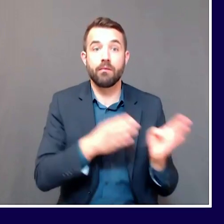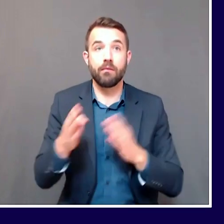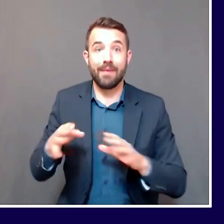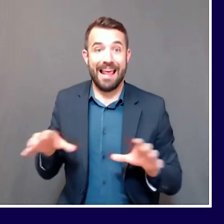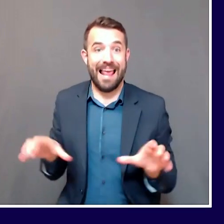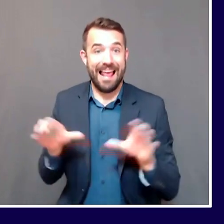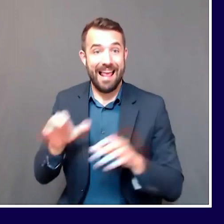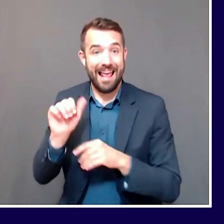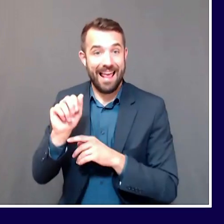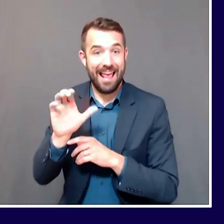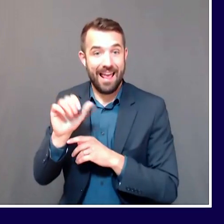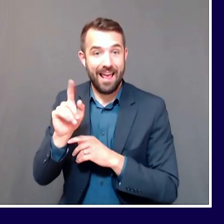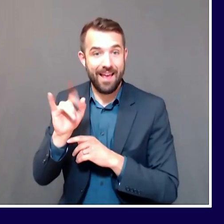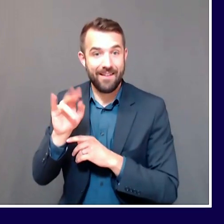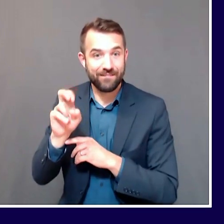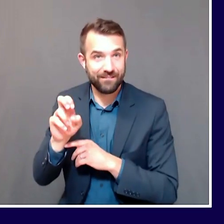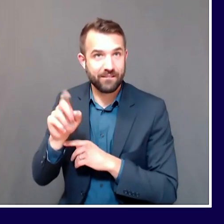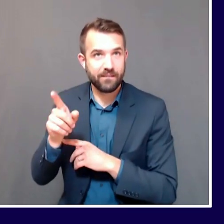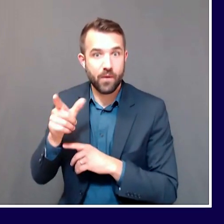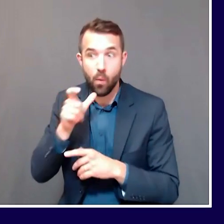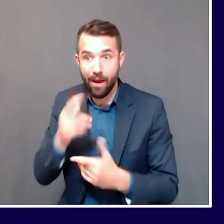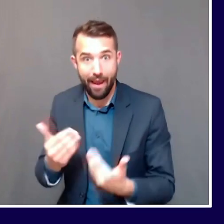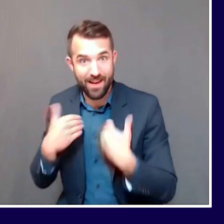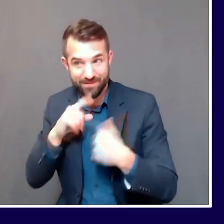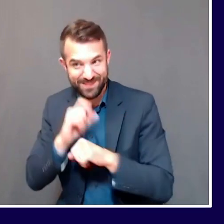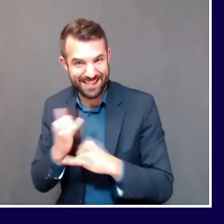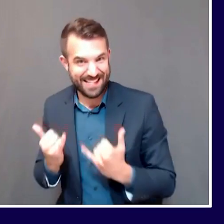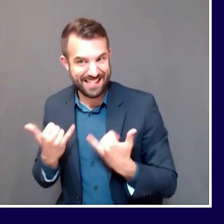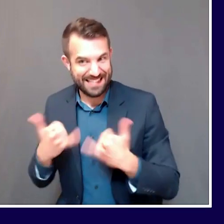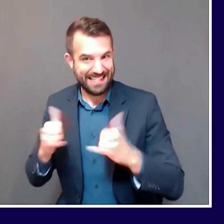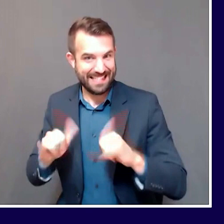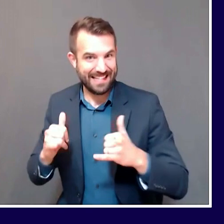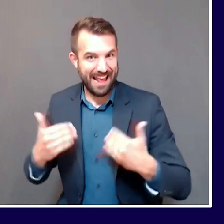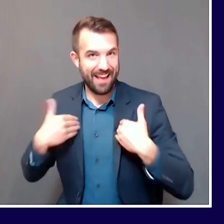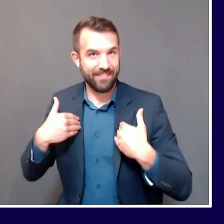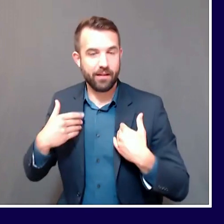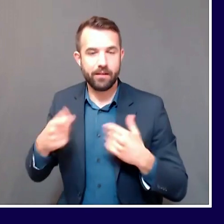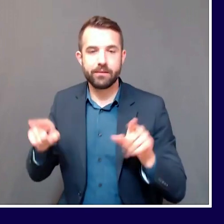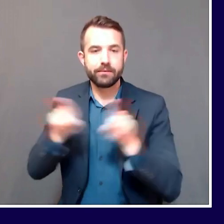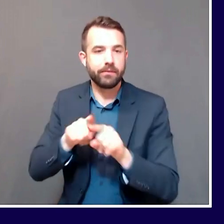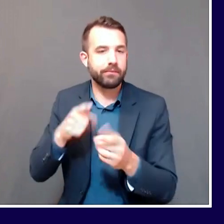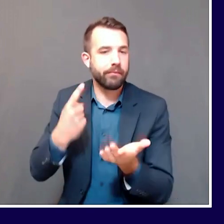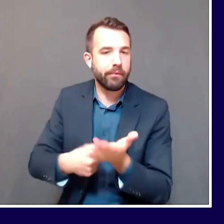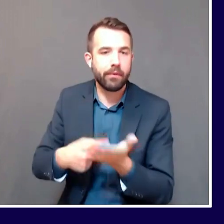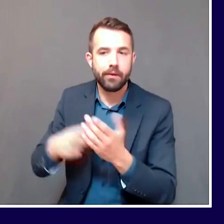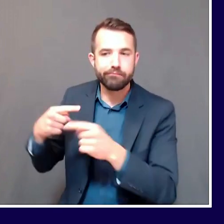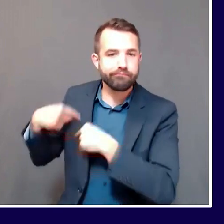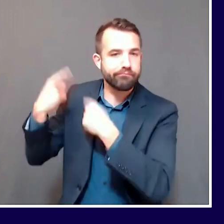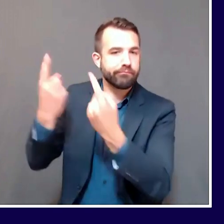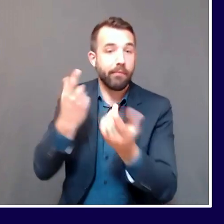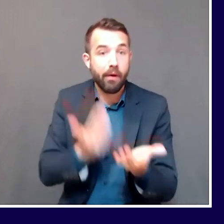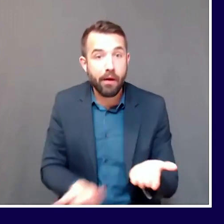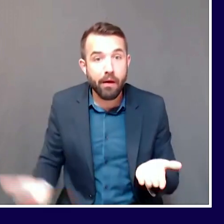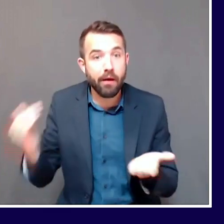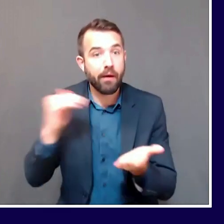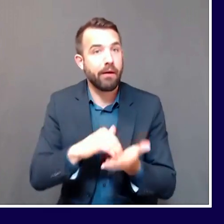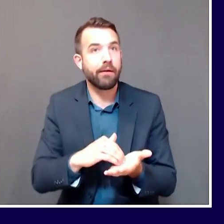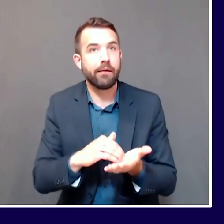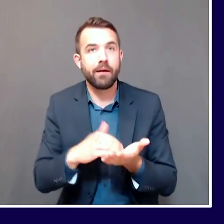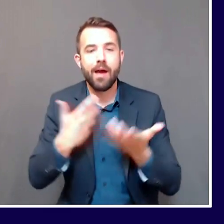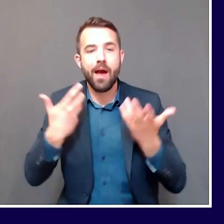the question there is similar to what we've raised before, which is at what point do we provide data that could potentially